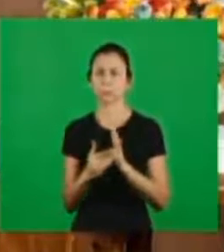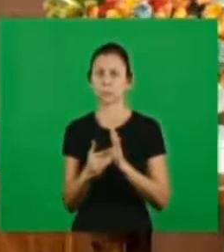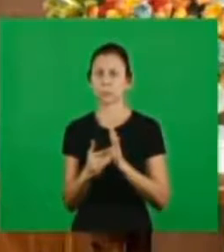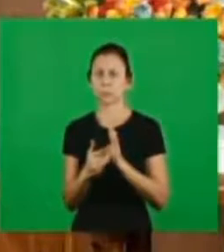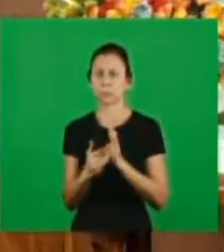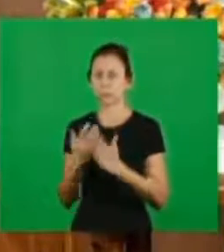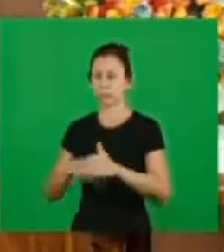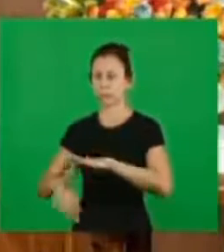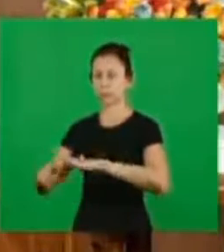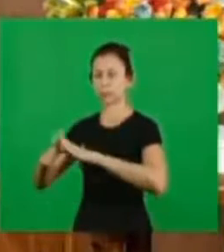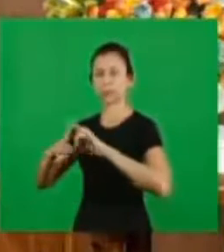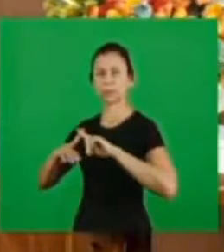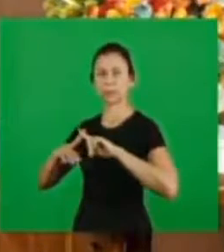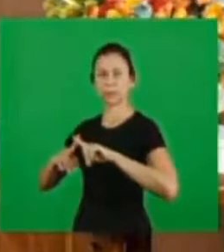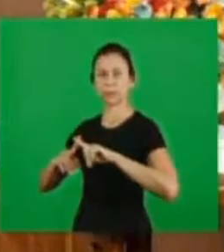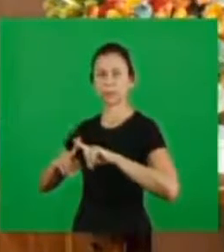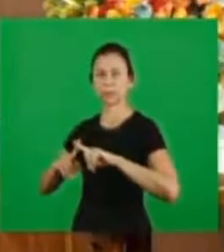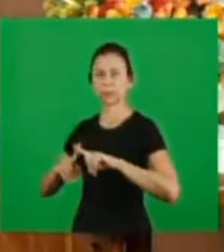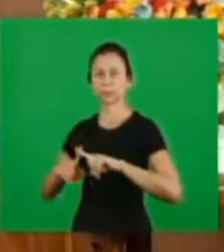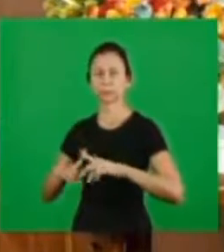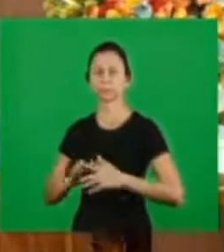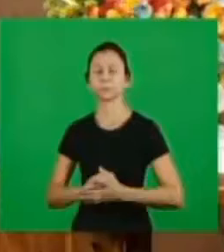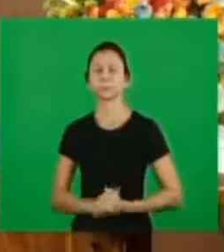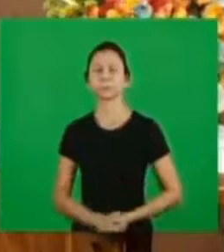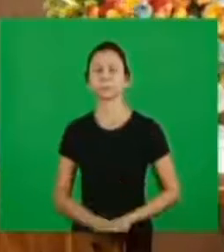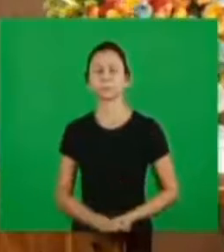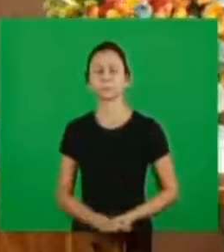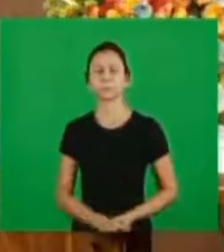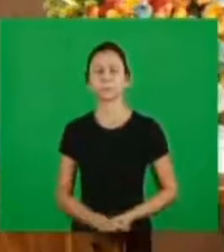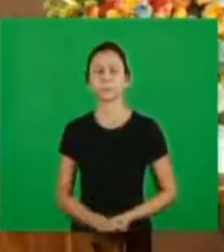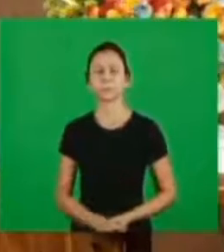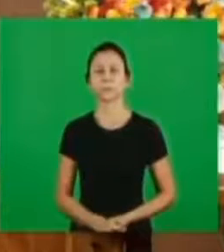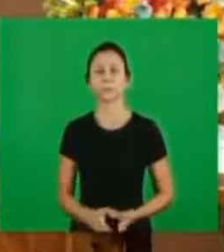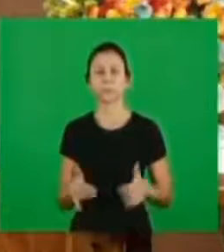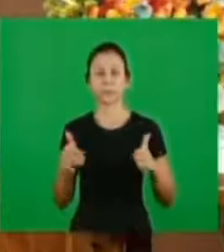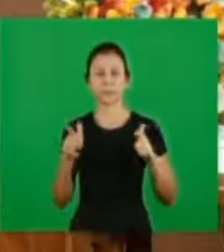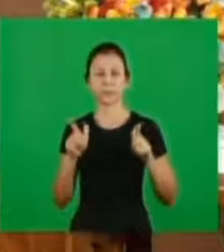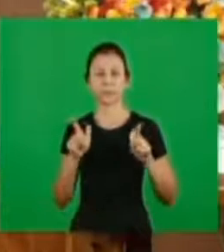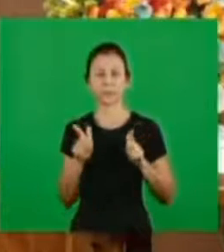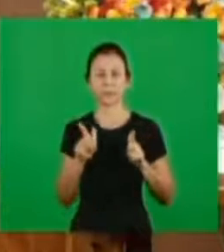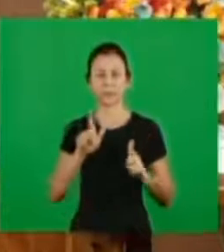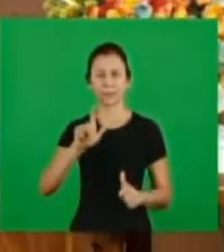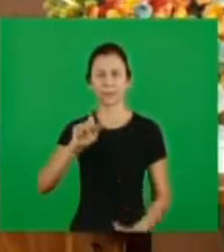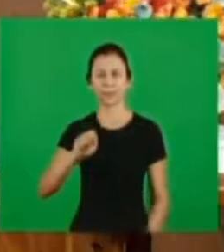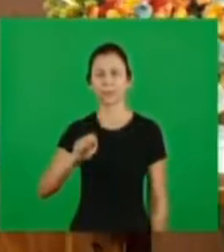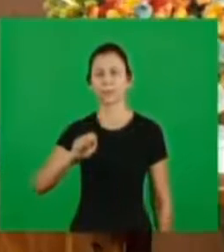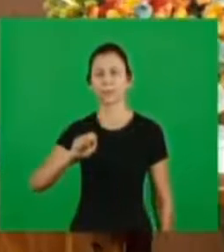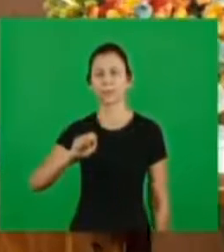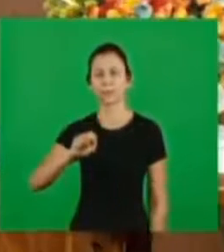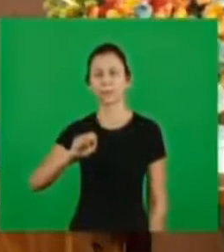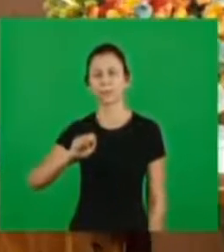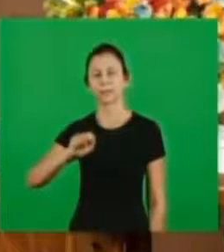opens up and closes in the life of the church. So now, the last one here, on the Church of Laodicea,